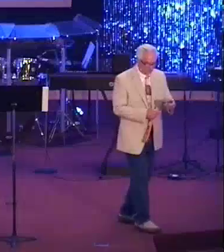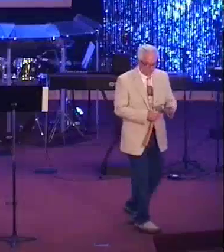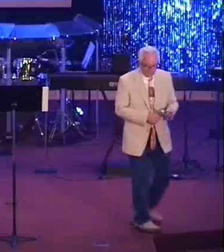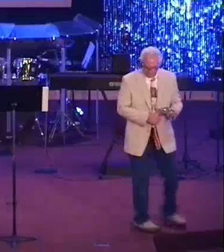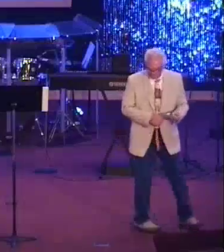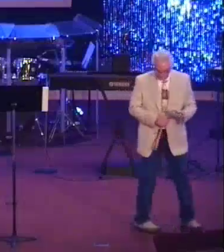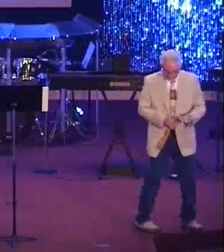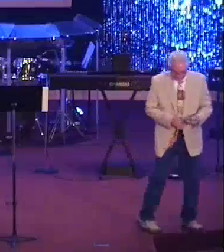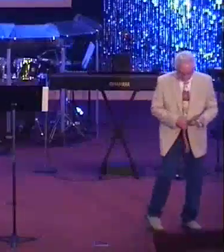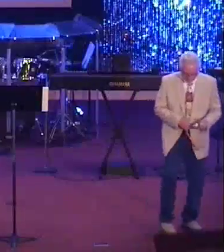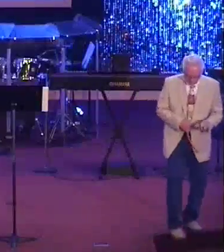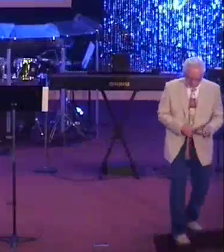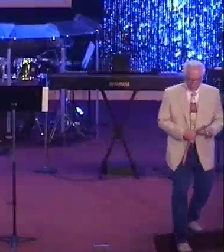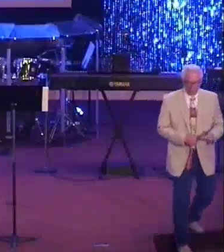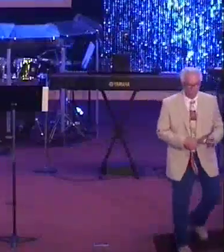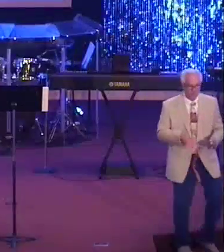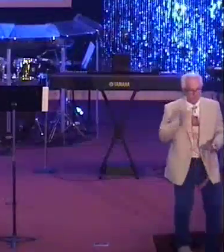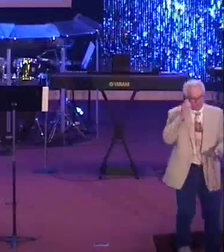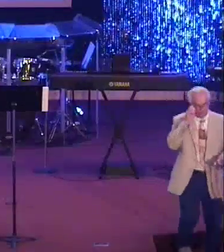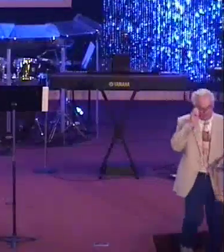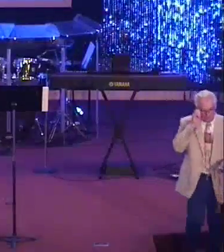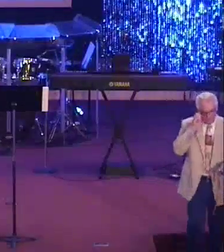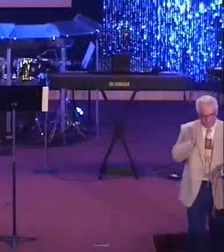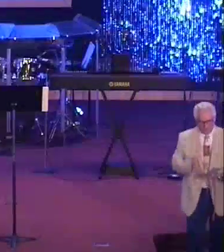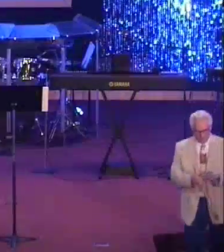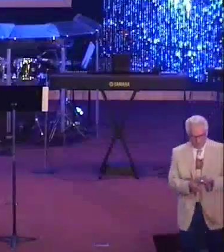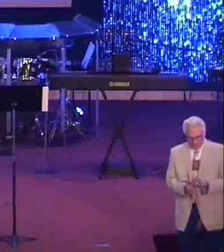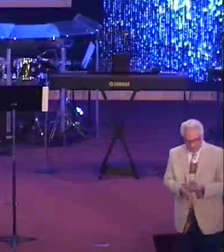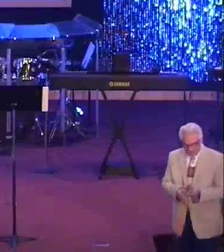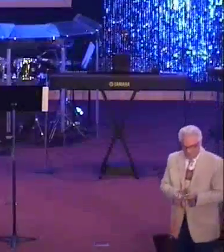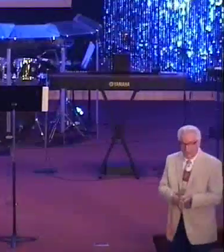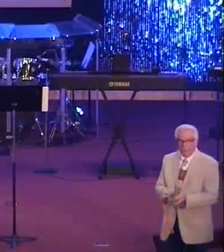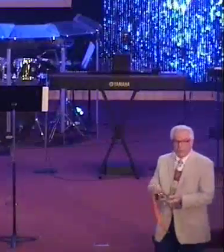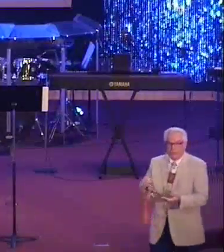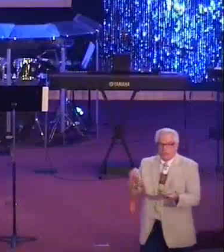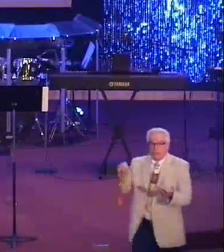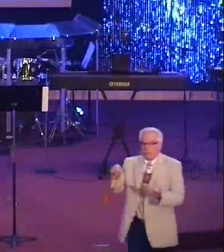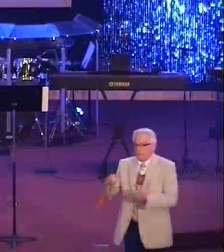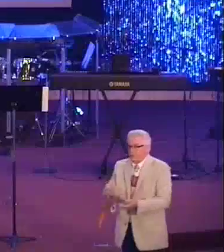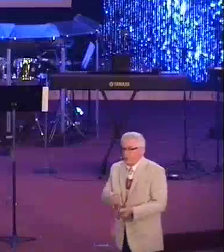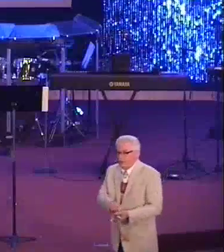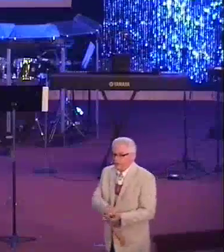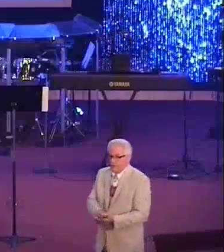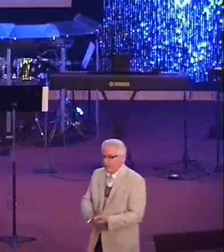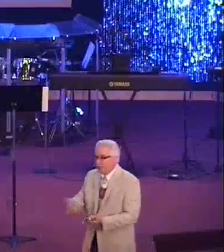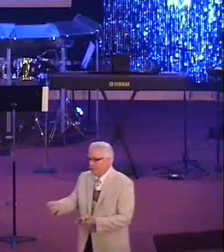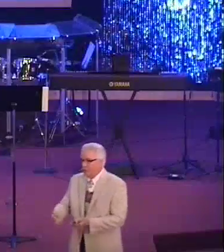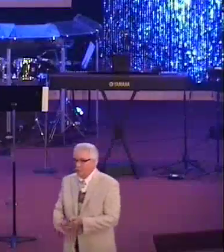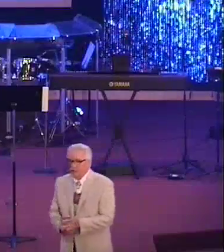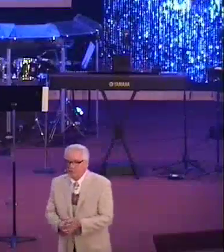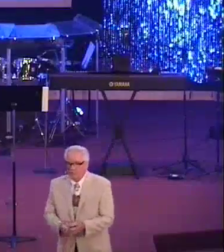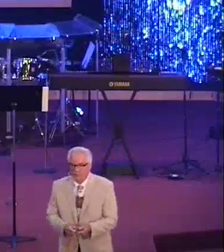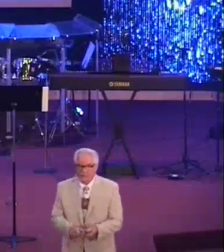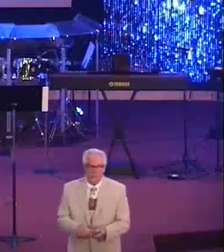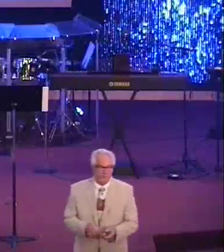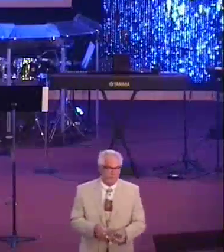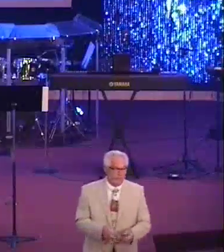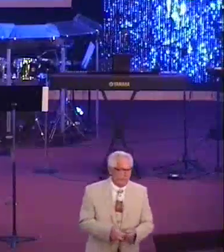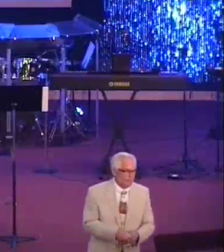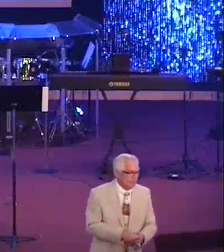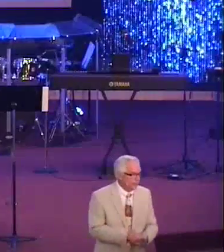These keys right here, I received from the elders of the church. You know, they didn't say, here, you know, hand me a